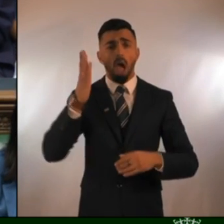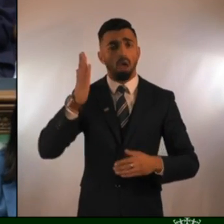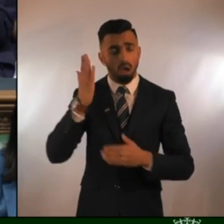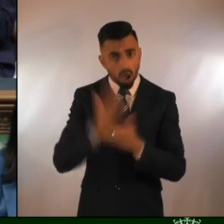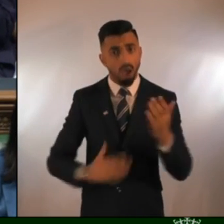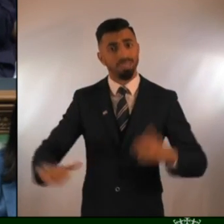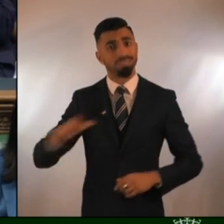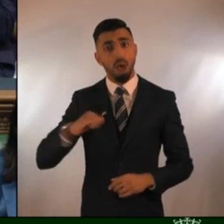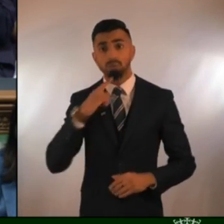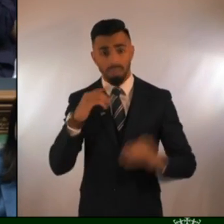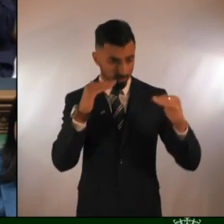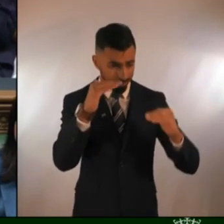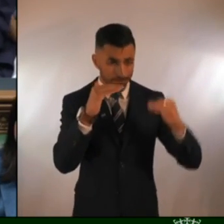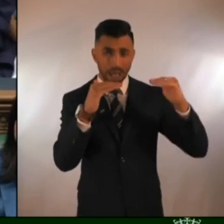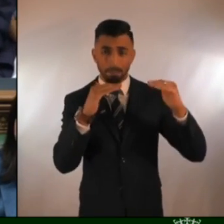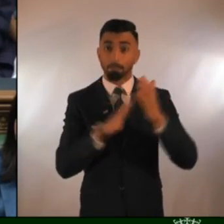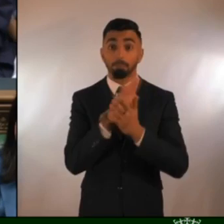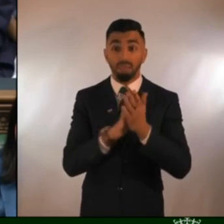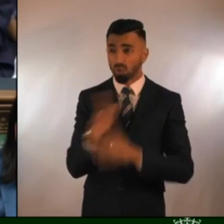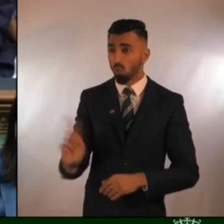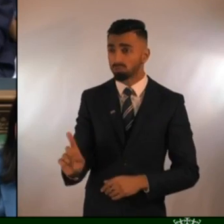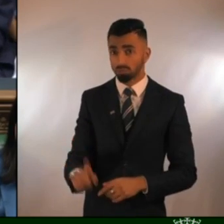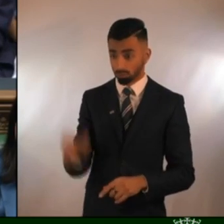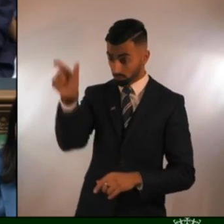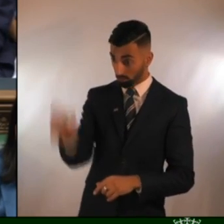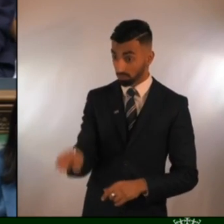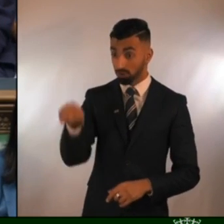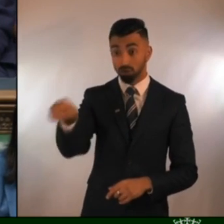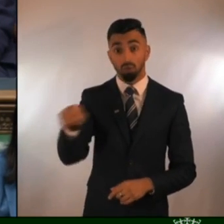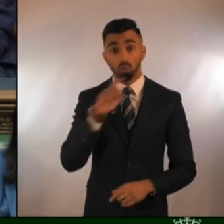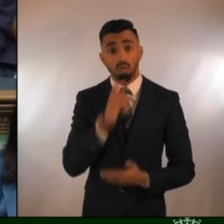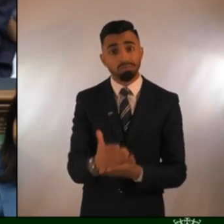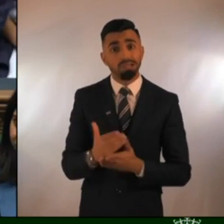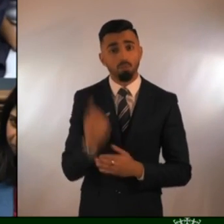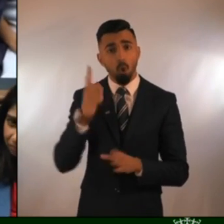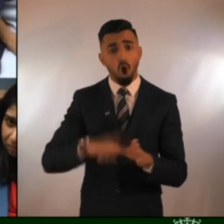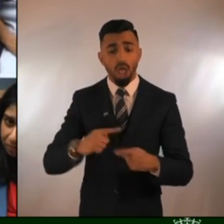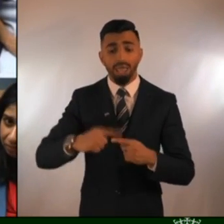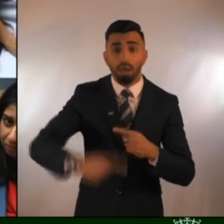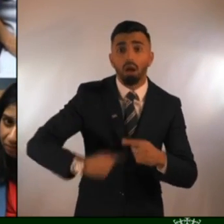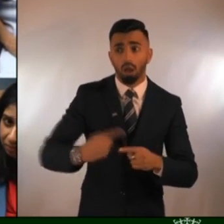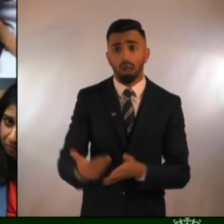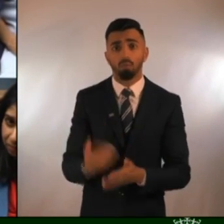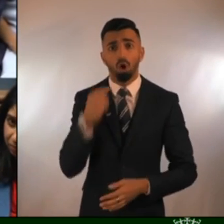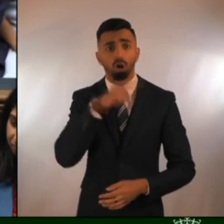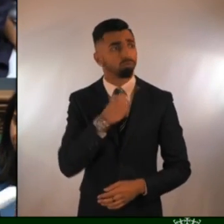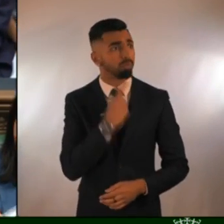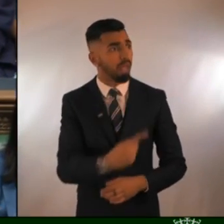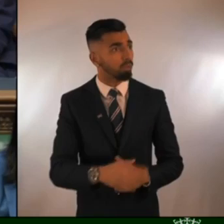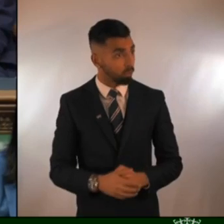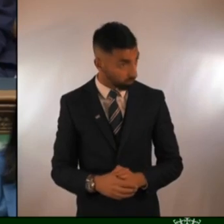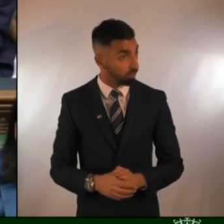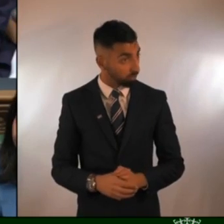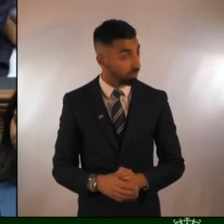typical employee over £100. And taken together, our changes to the national living wage, income tax and now